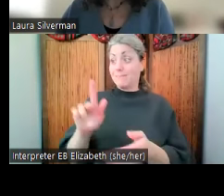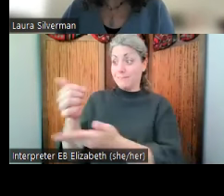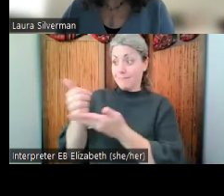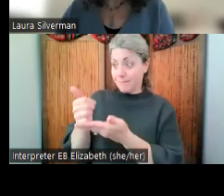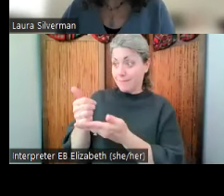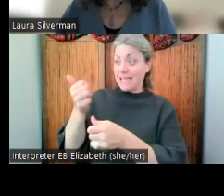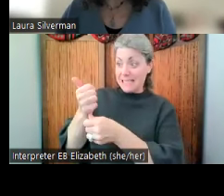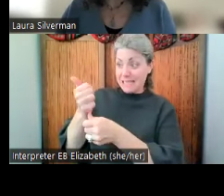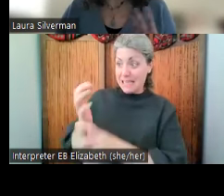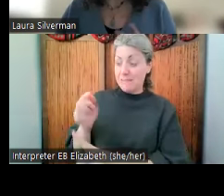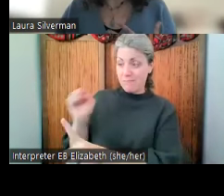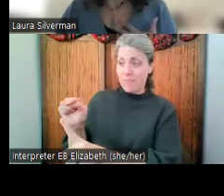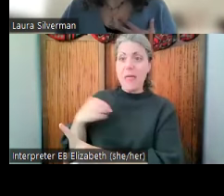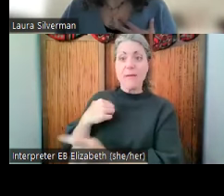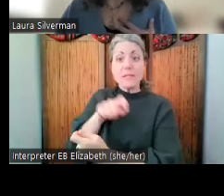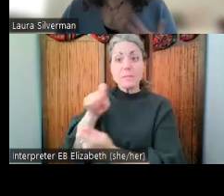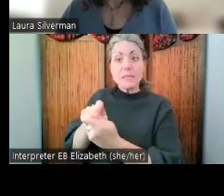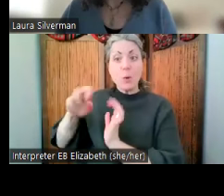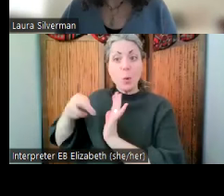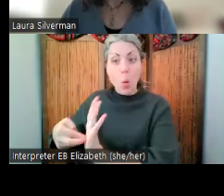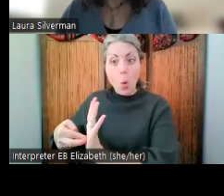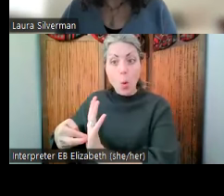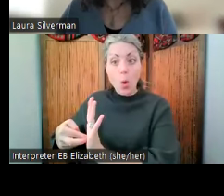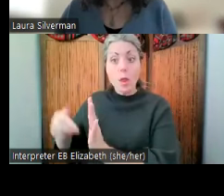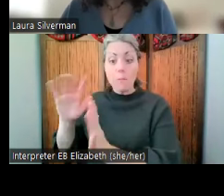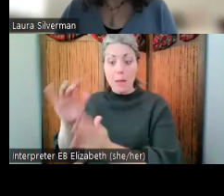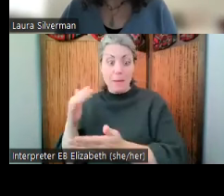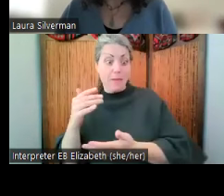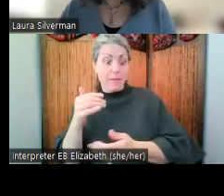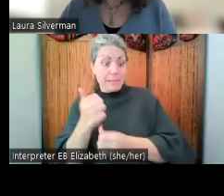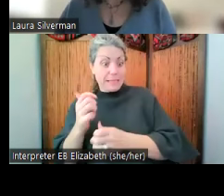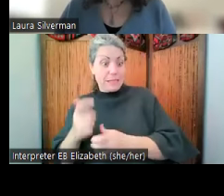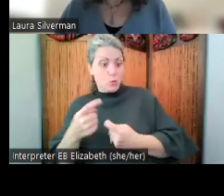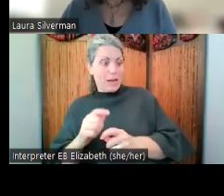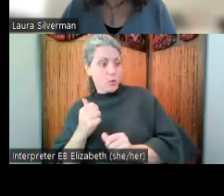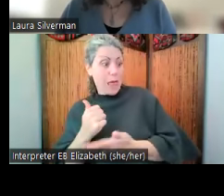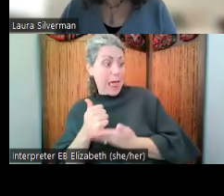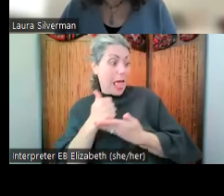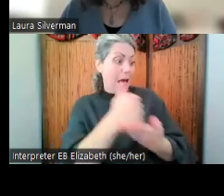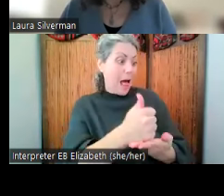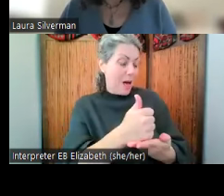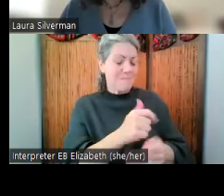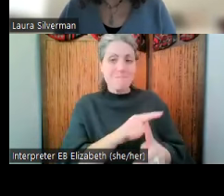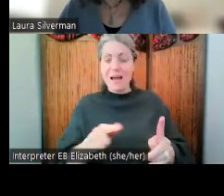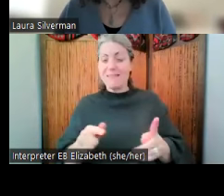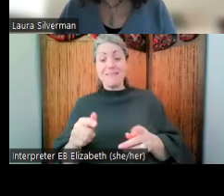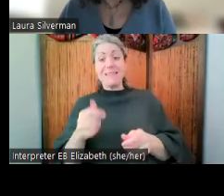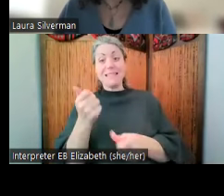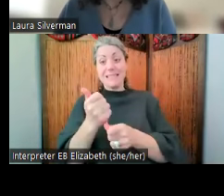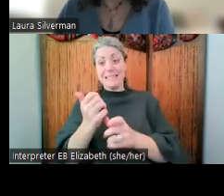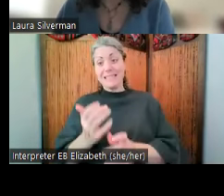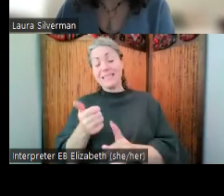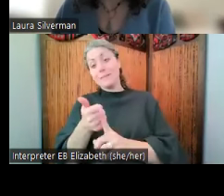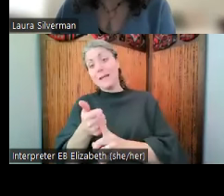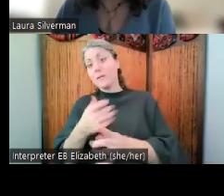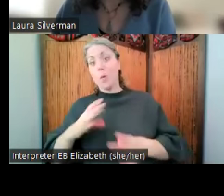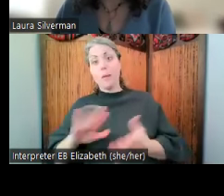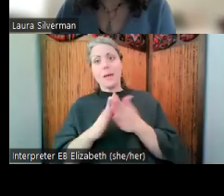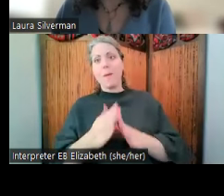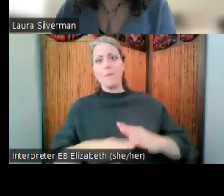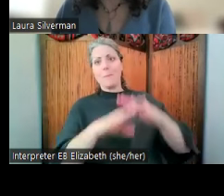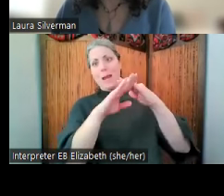understand their role, because as much as they may be trying to help, they can also be a barrier to voting if they don't really understand what